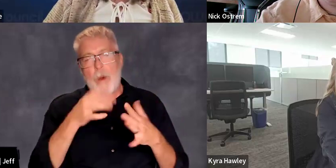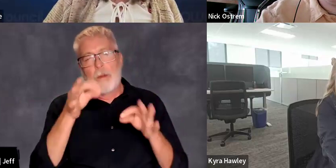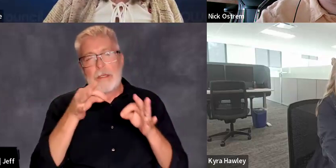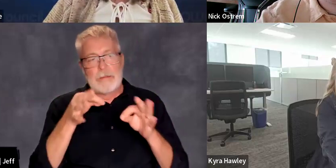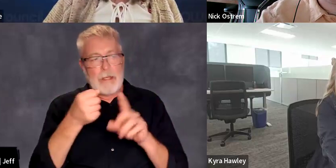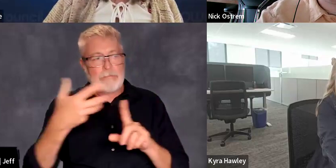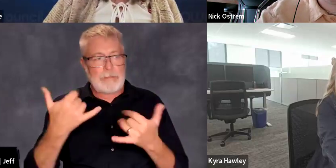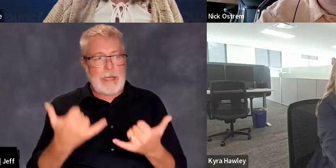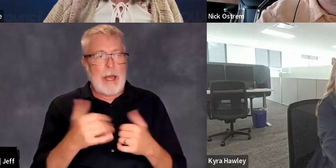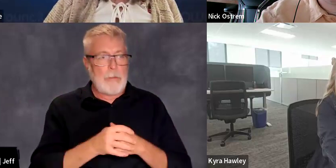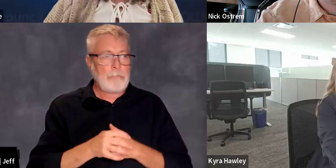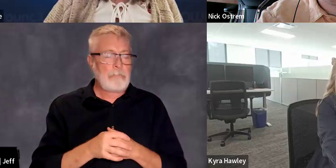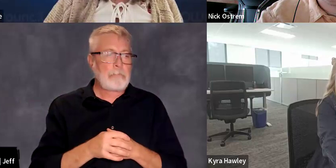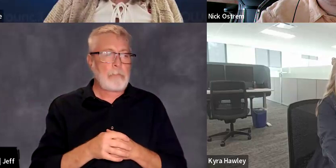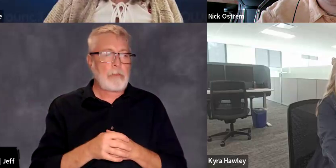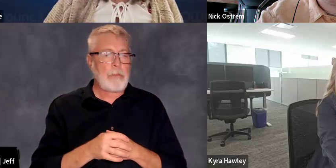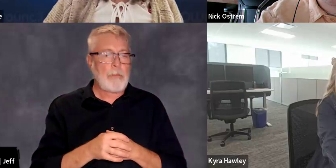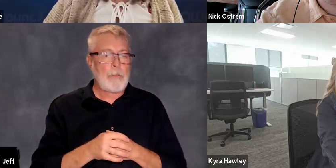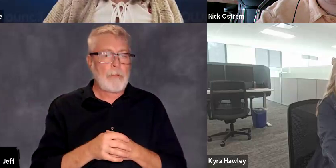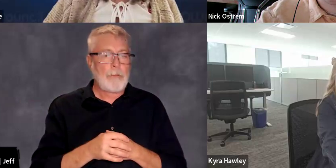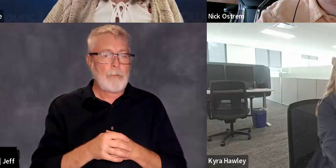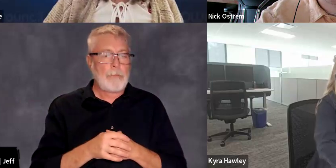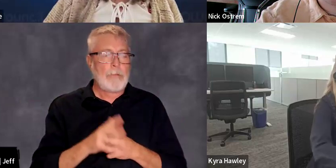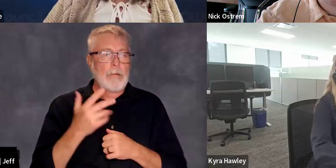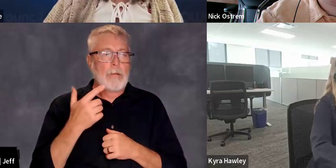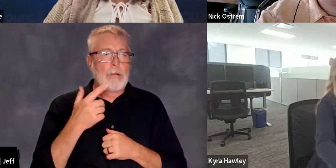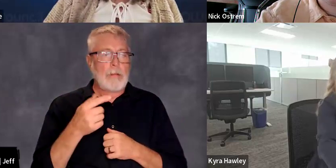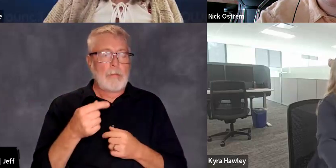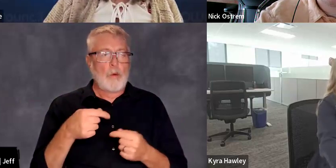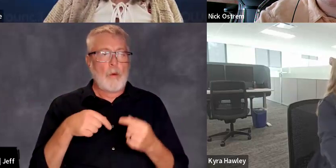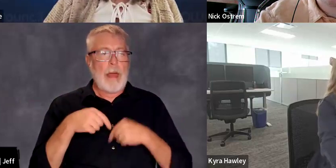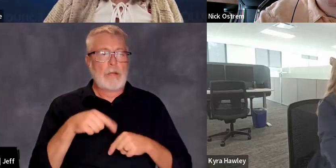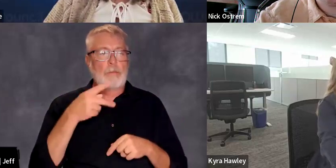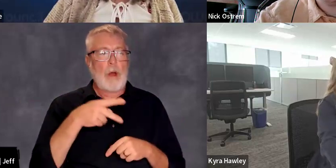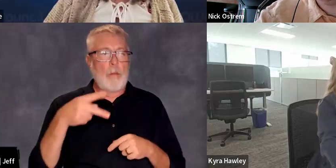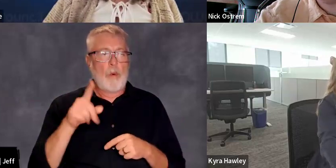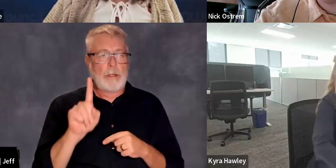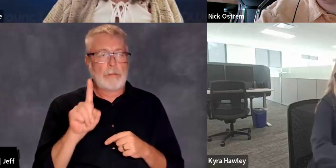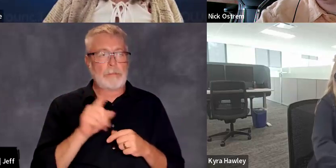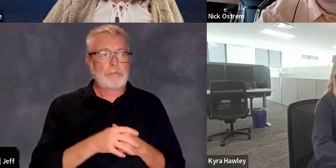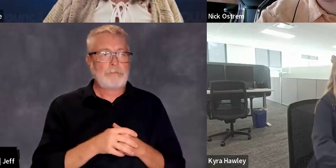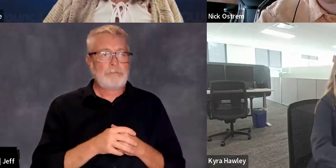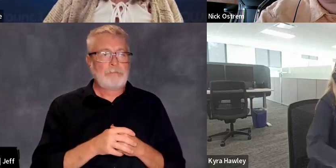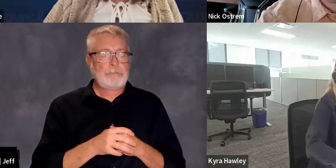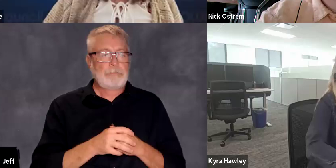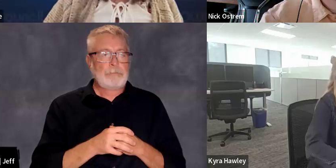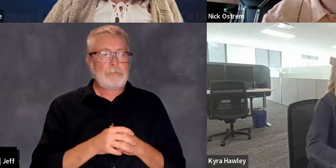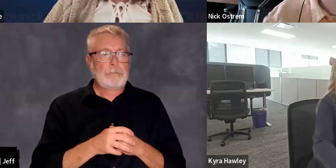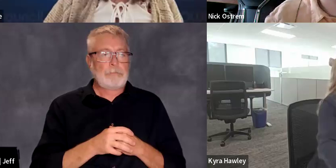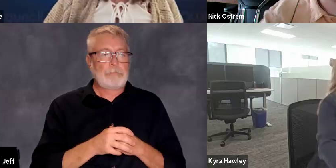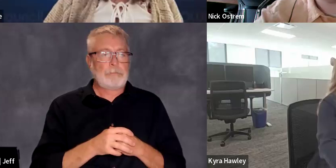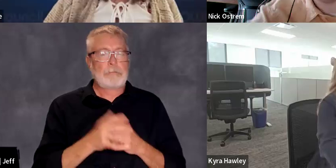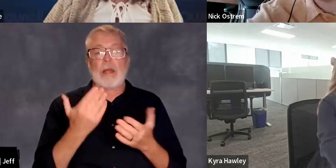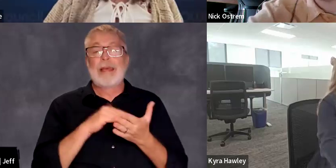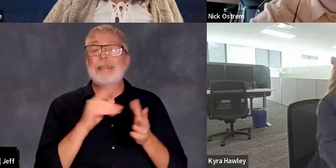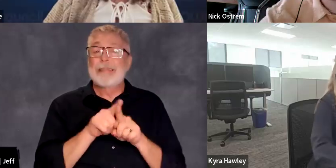now. So I will jump back to my PowerPoint. Um, Again, like